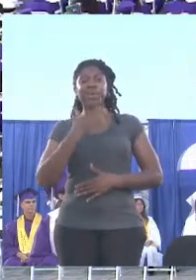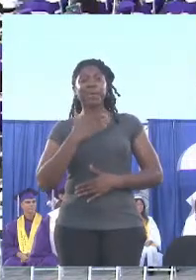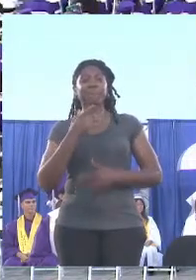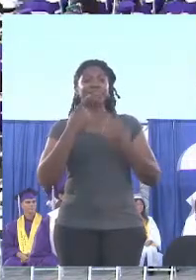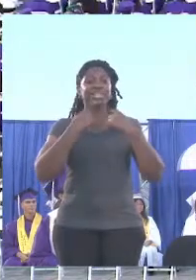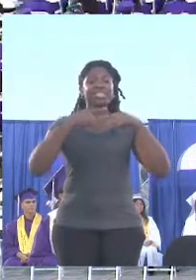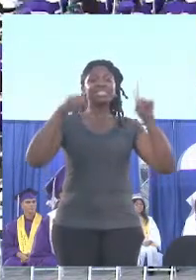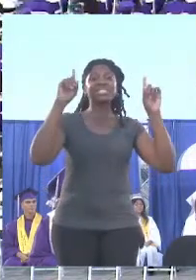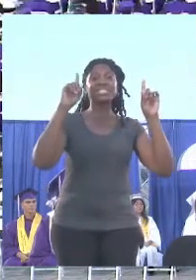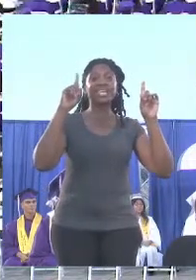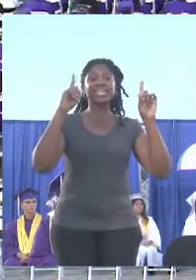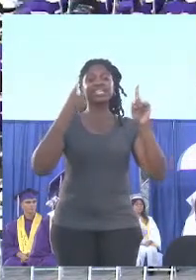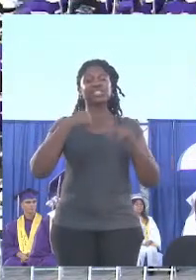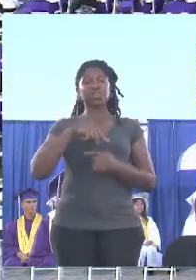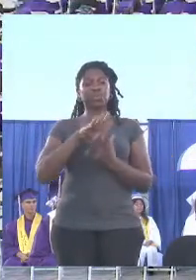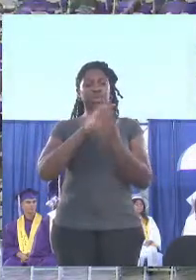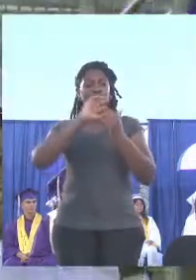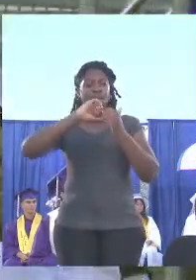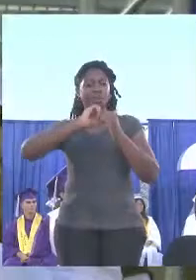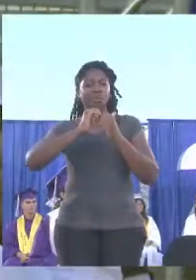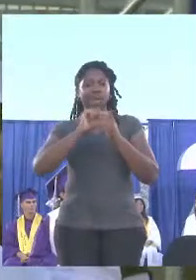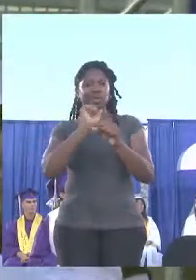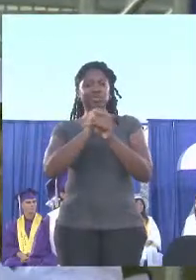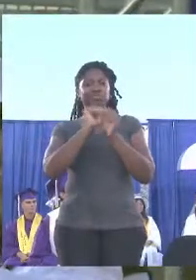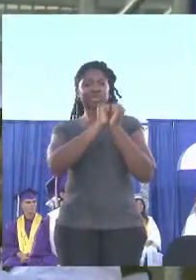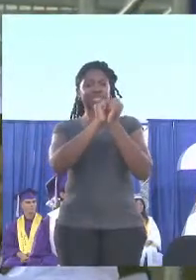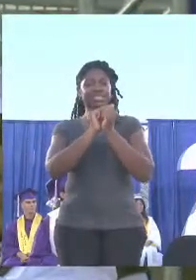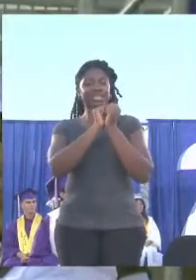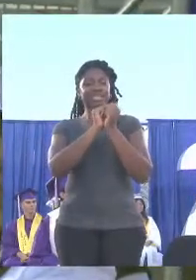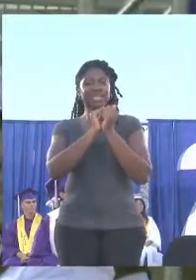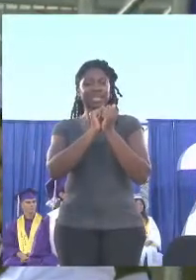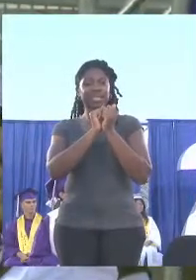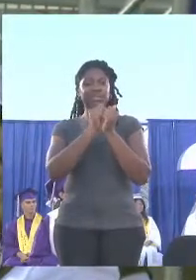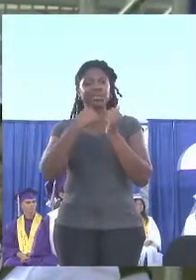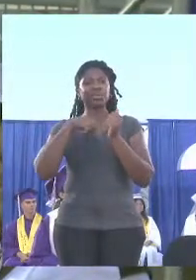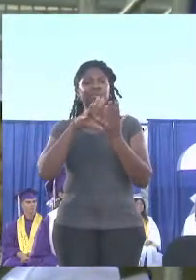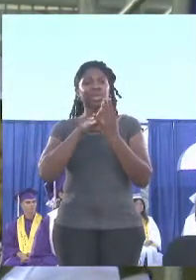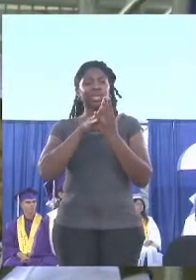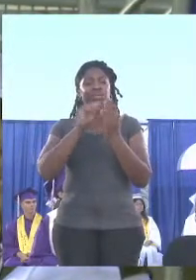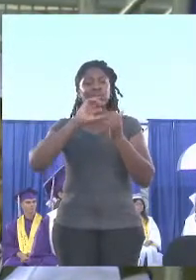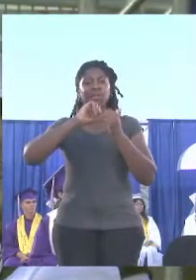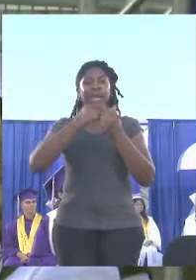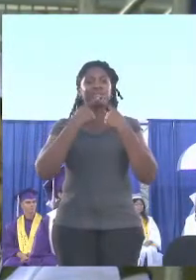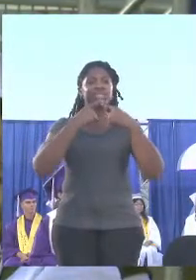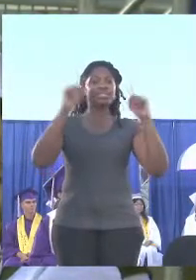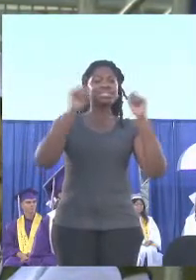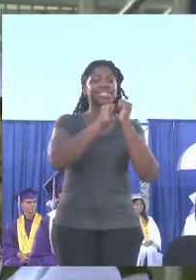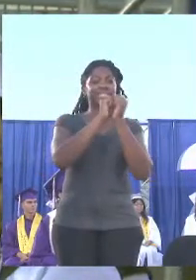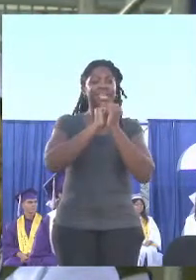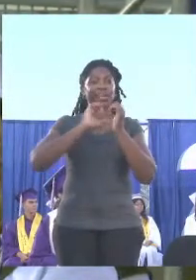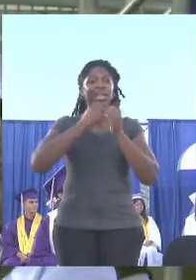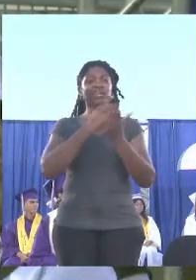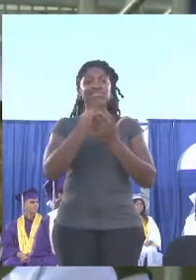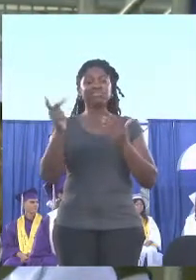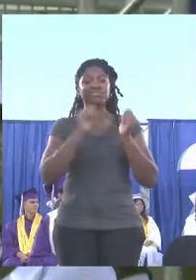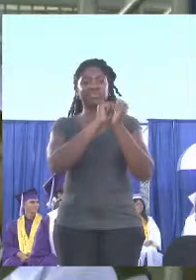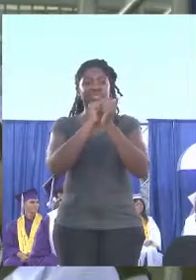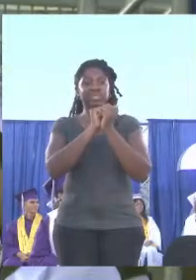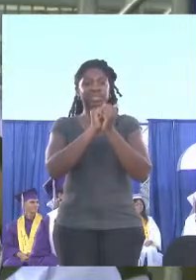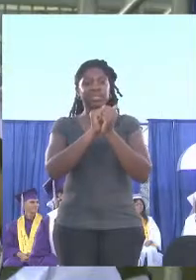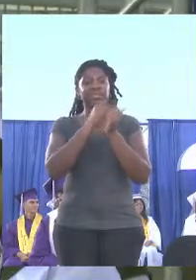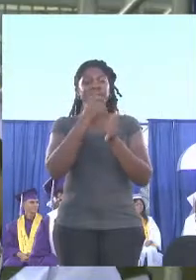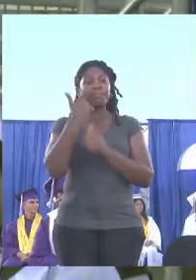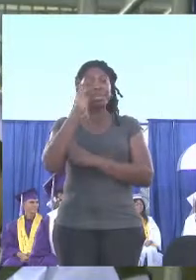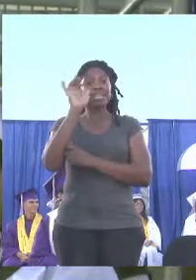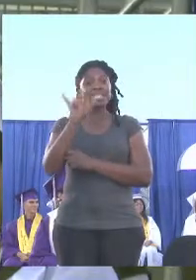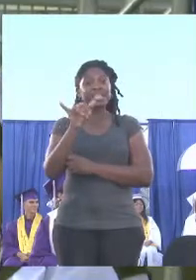the invaluable lessons lessened from failure. These experiences have shaped us into the resilient individuals capable of taking